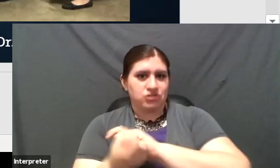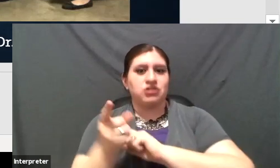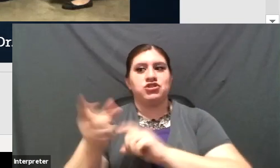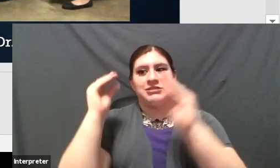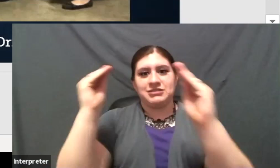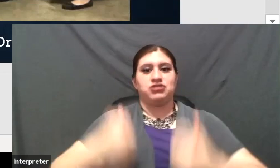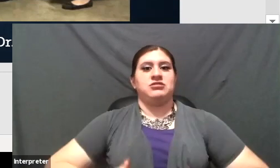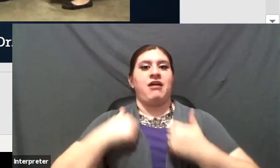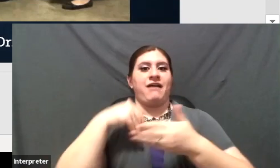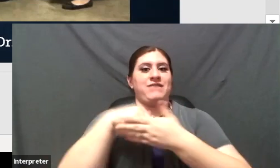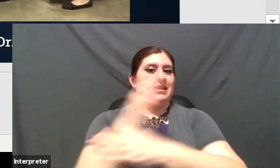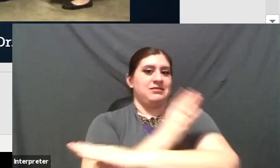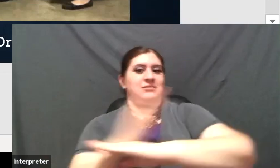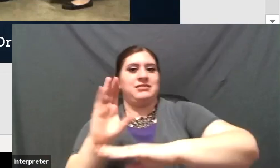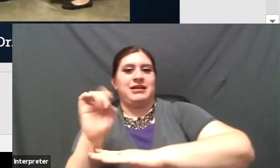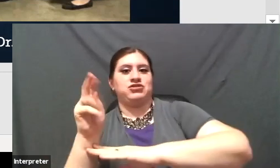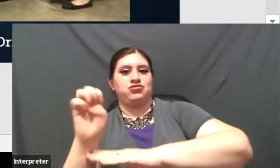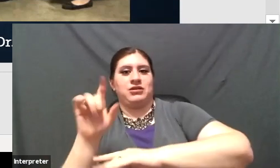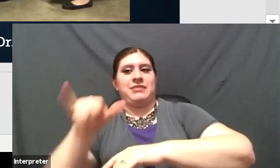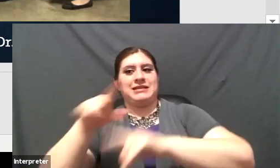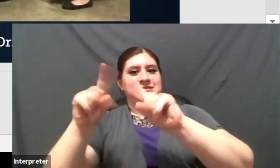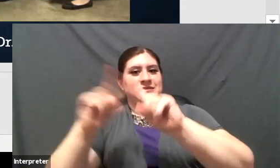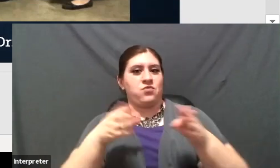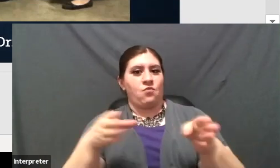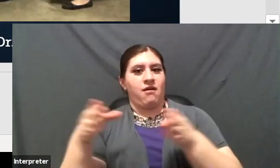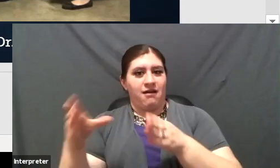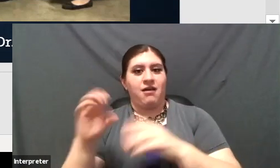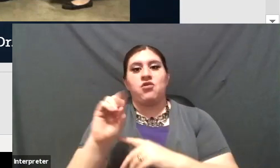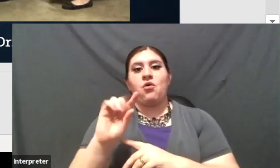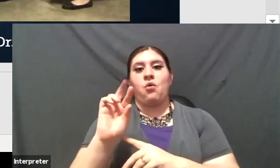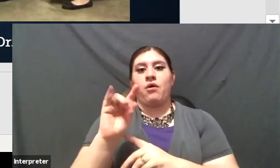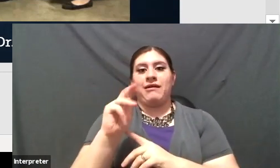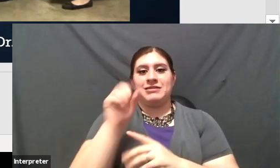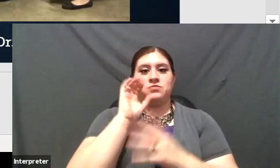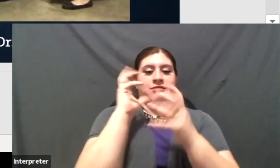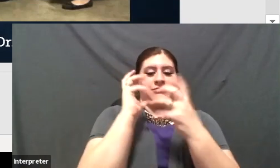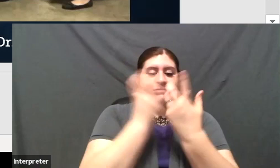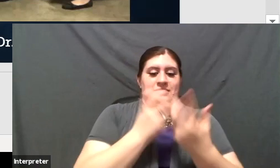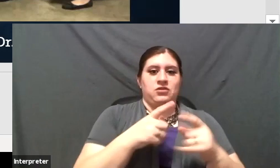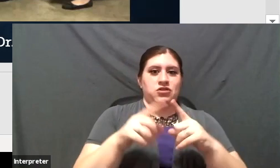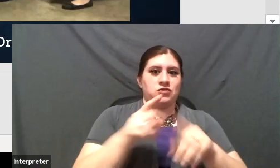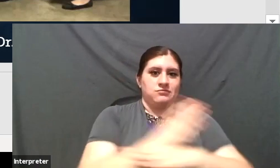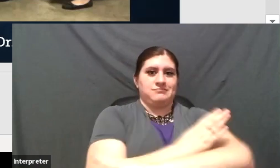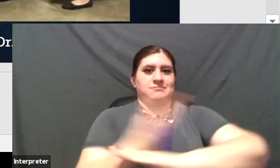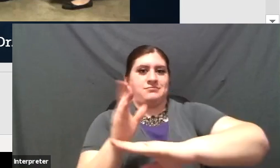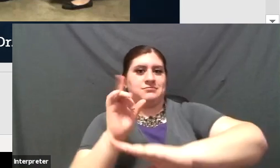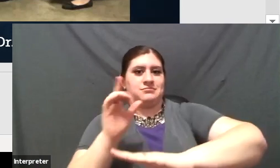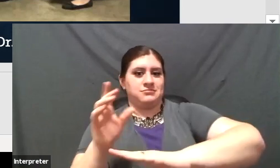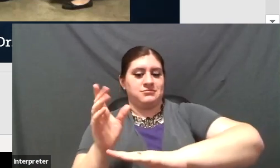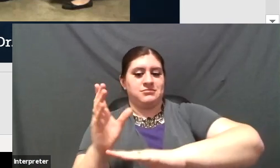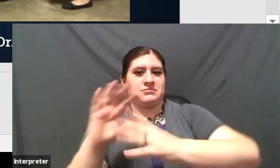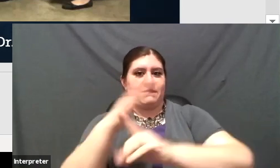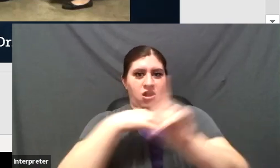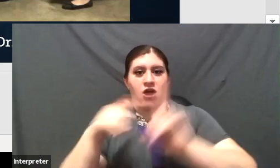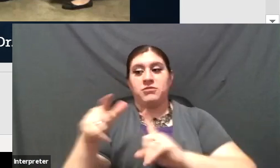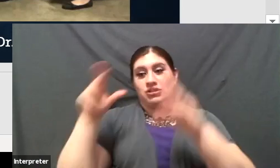in the extreme, which is an interesting course on different ways that organisms have adapted to extreme environments. She also